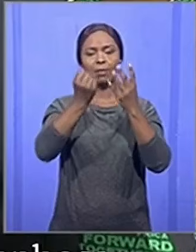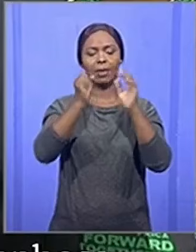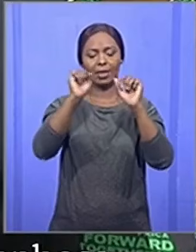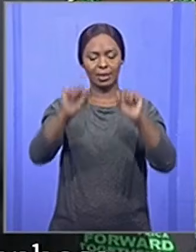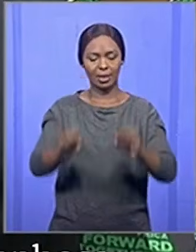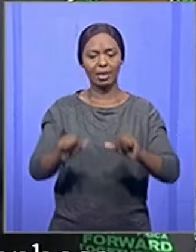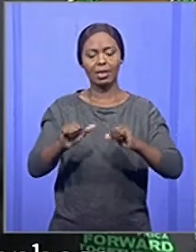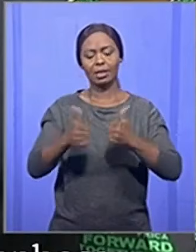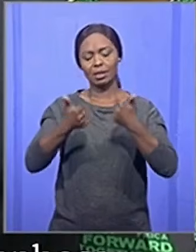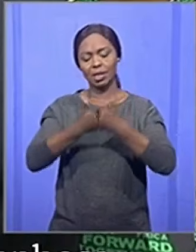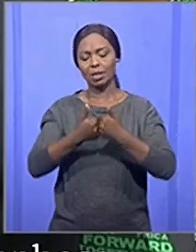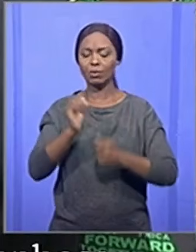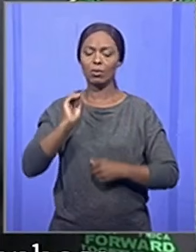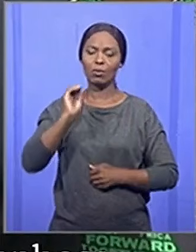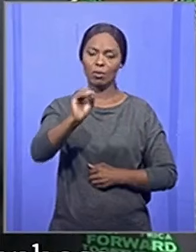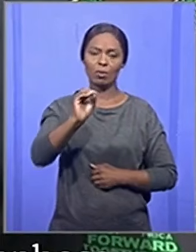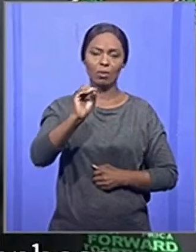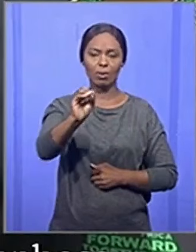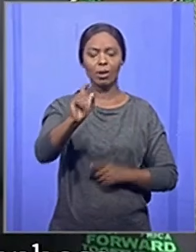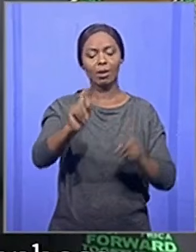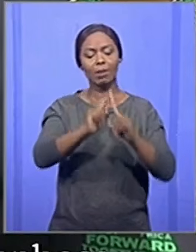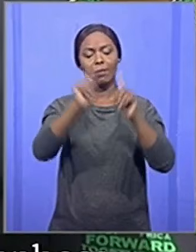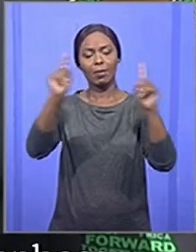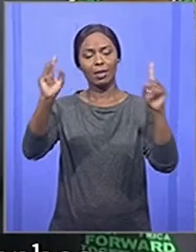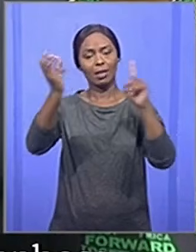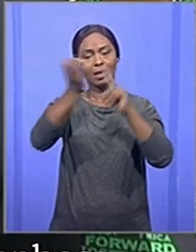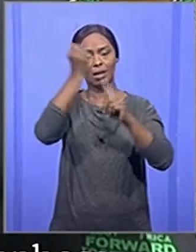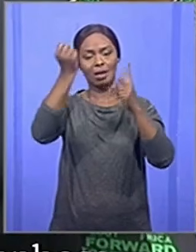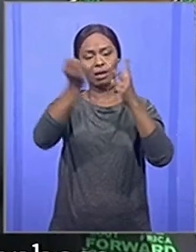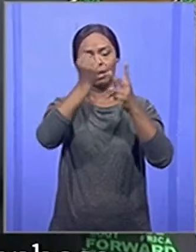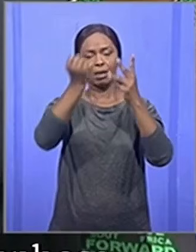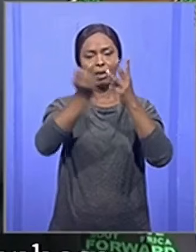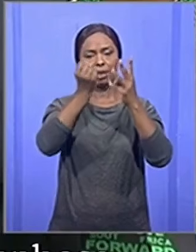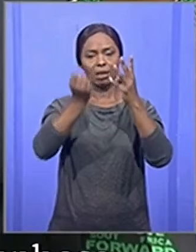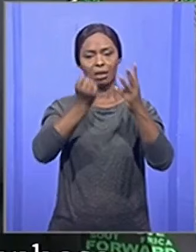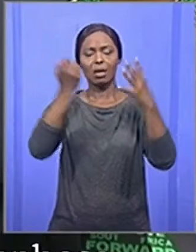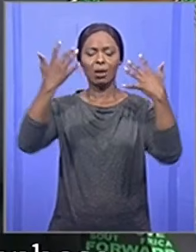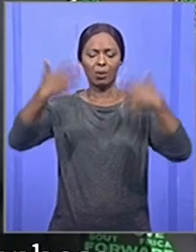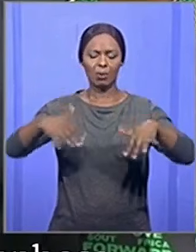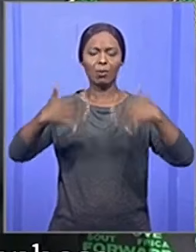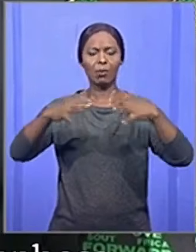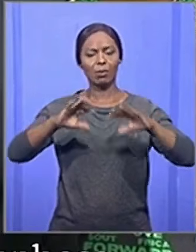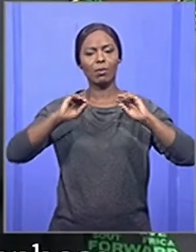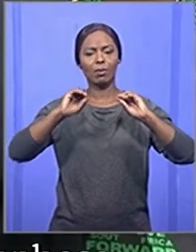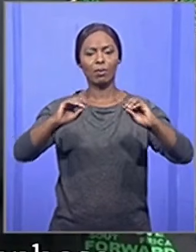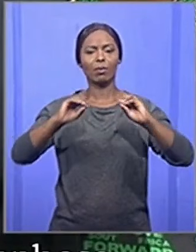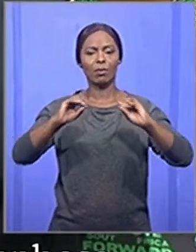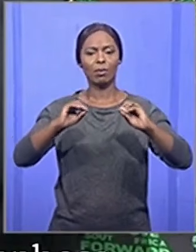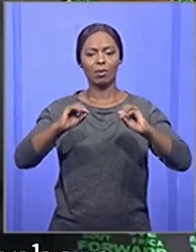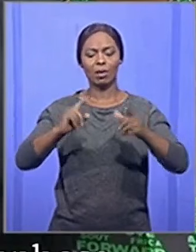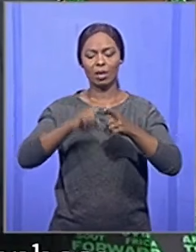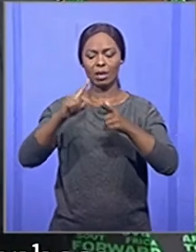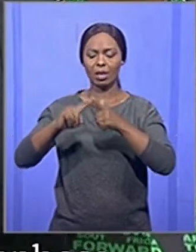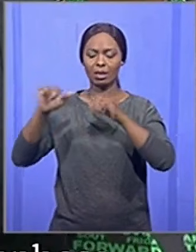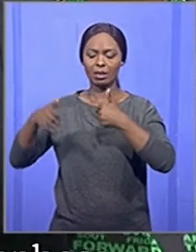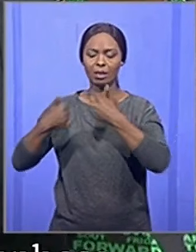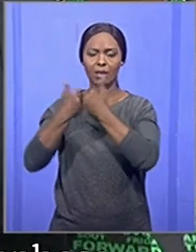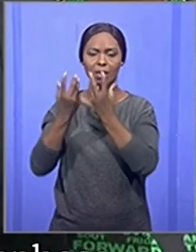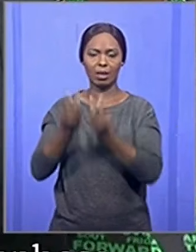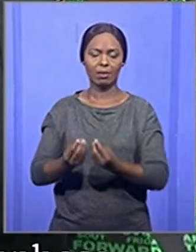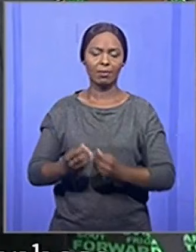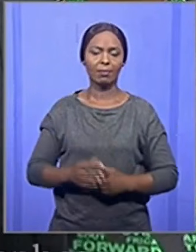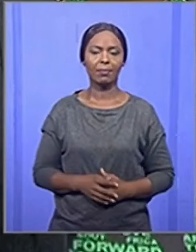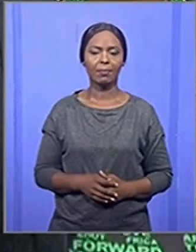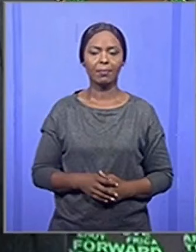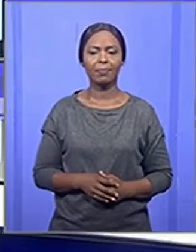have challenges, but the achievements far outweigh the challenges that we have.